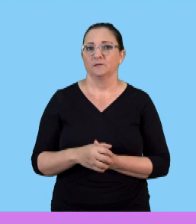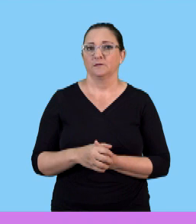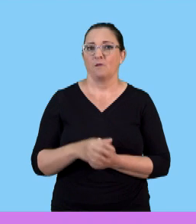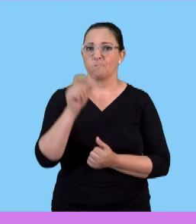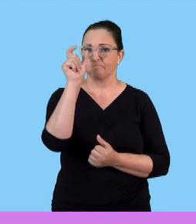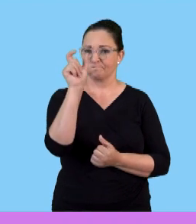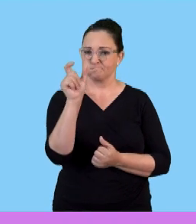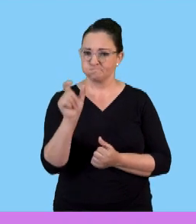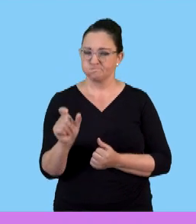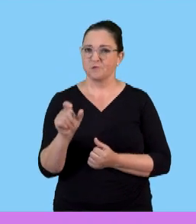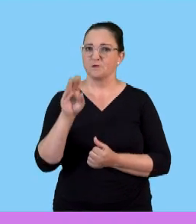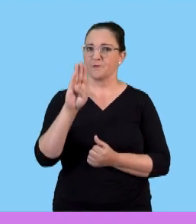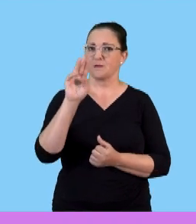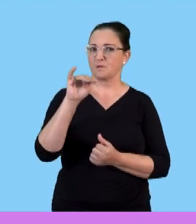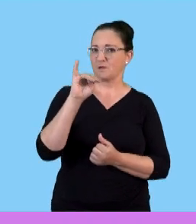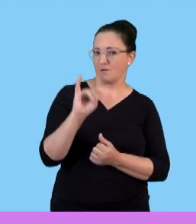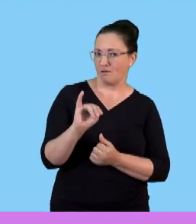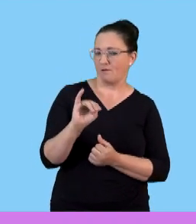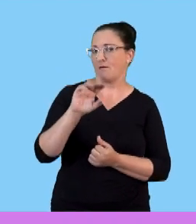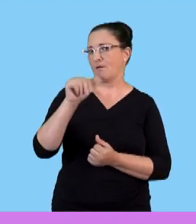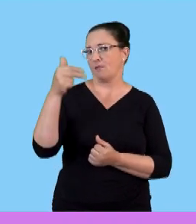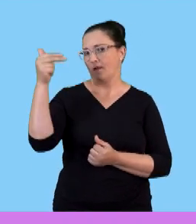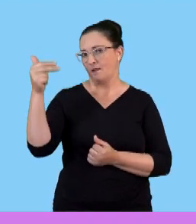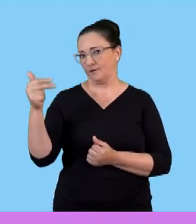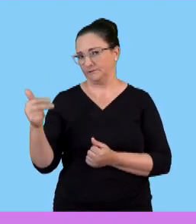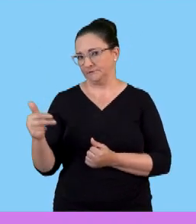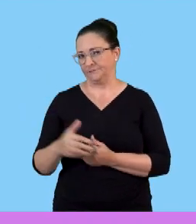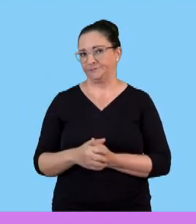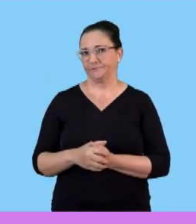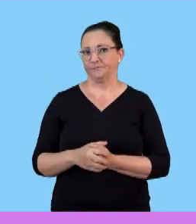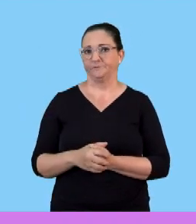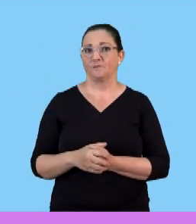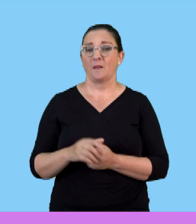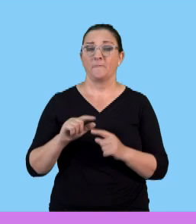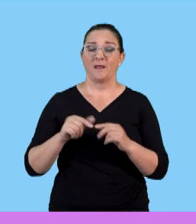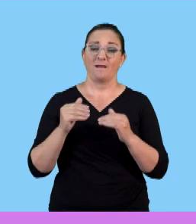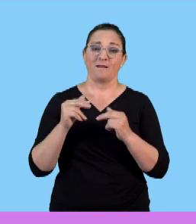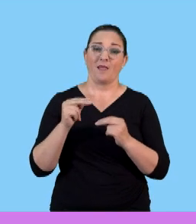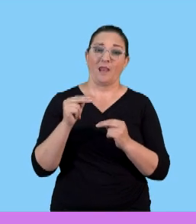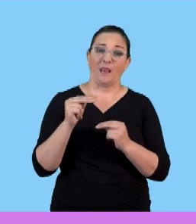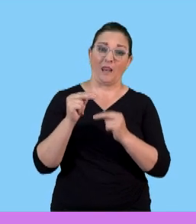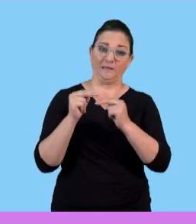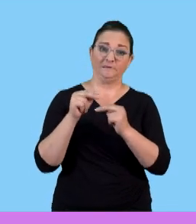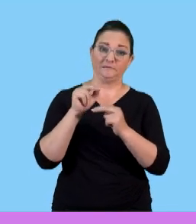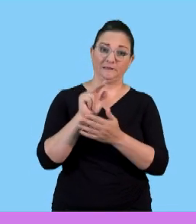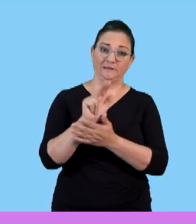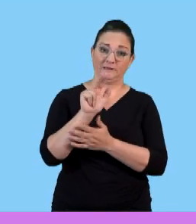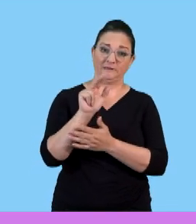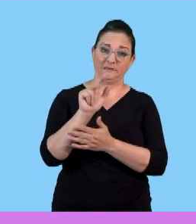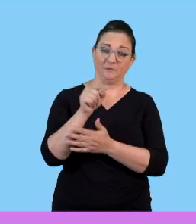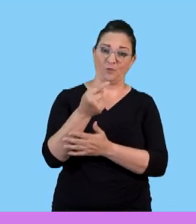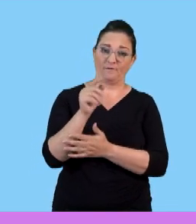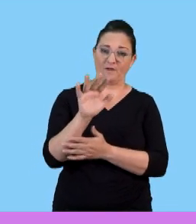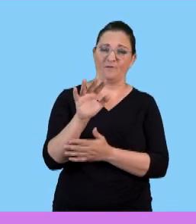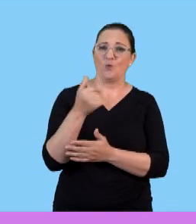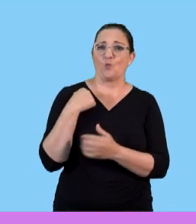the classification. So let's interpret this. Any BMI less than 18.5, right? You'll be classified as